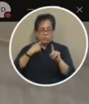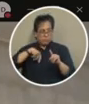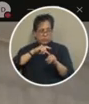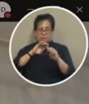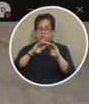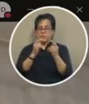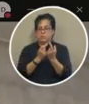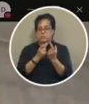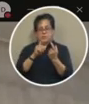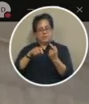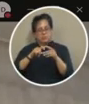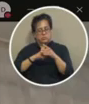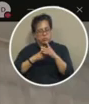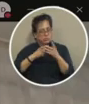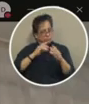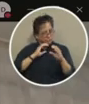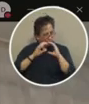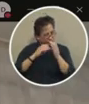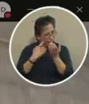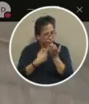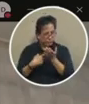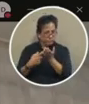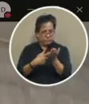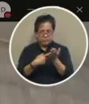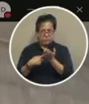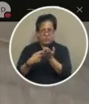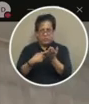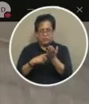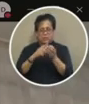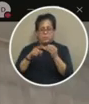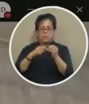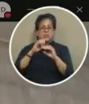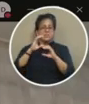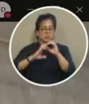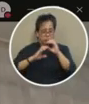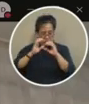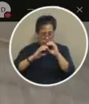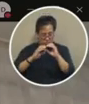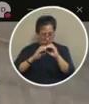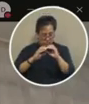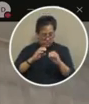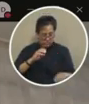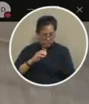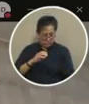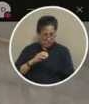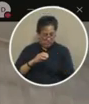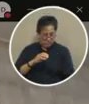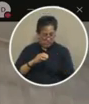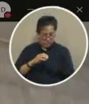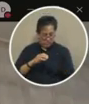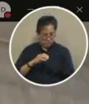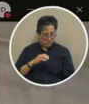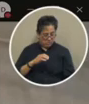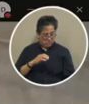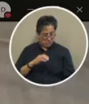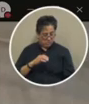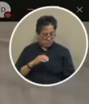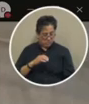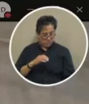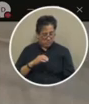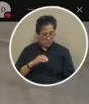started having the conversation about non-essential construction. So any information that you could give us, Mr. Gonzalez, at this time would be very